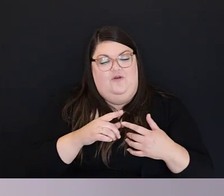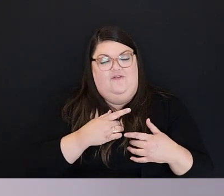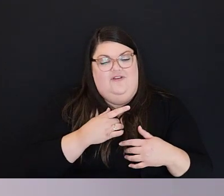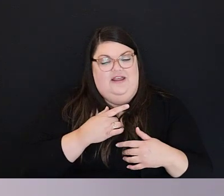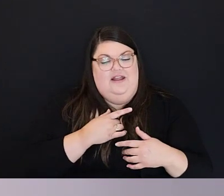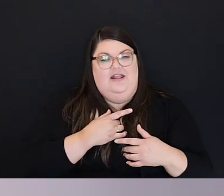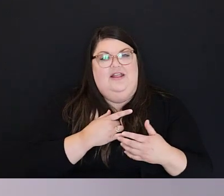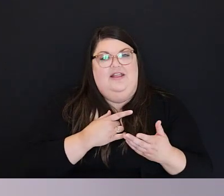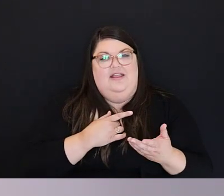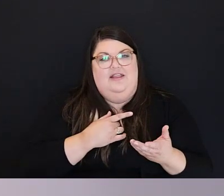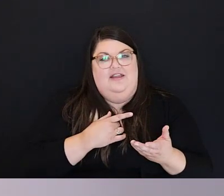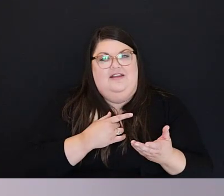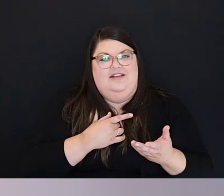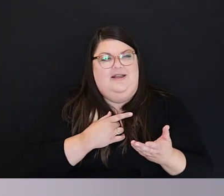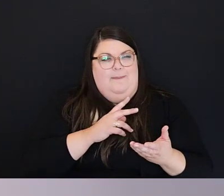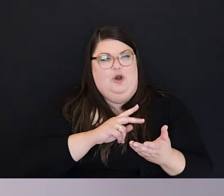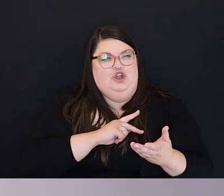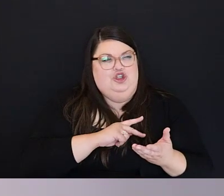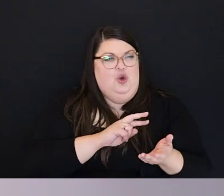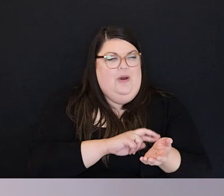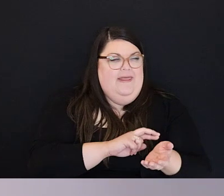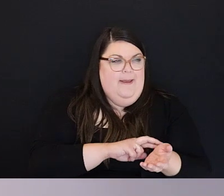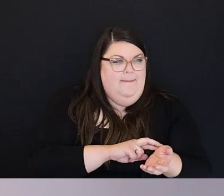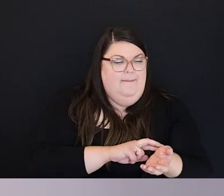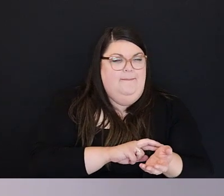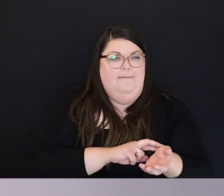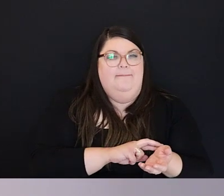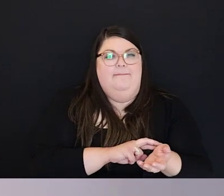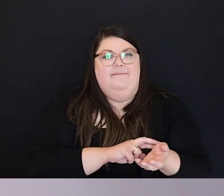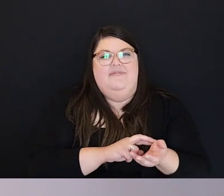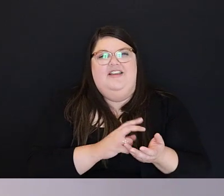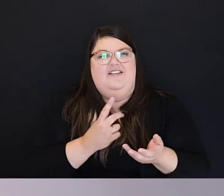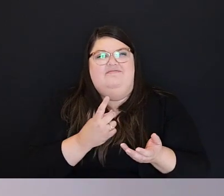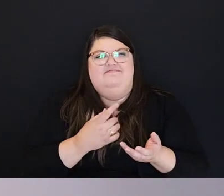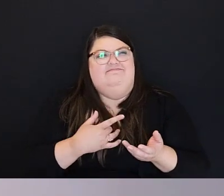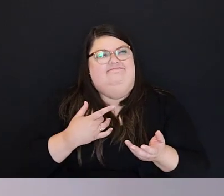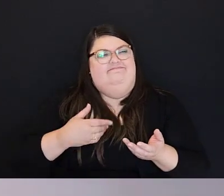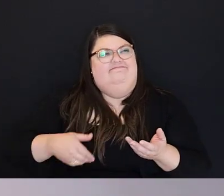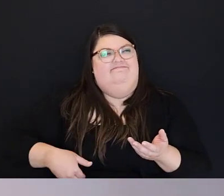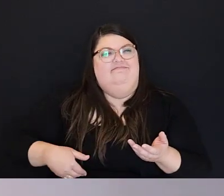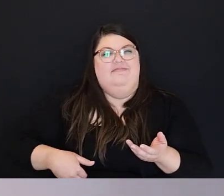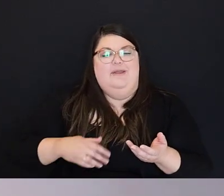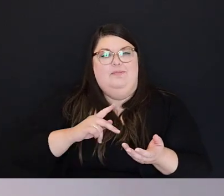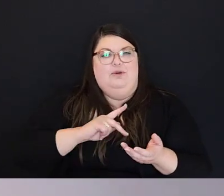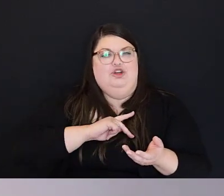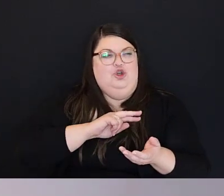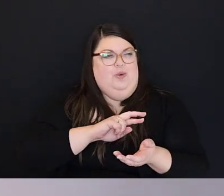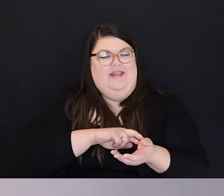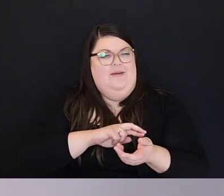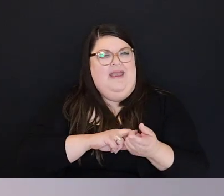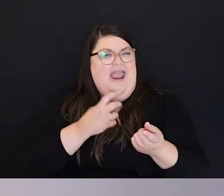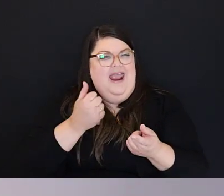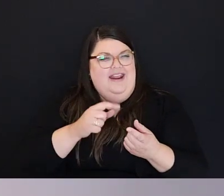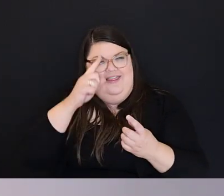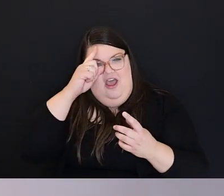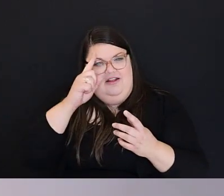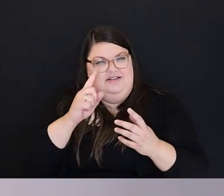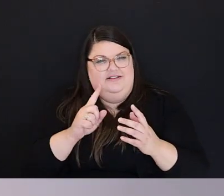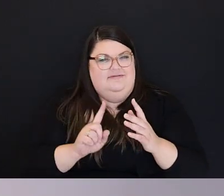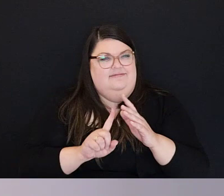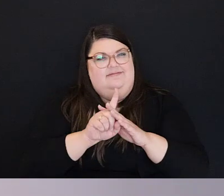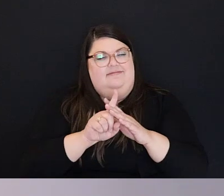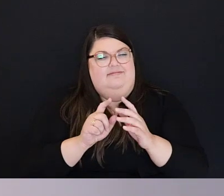feel some sense of personal rhythms, or just any thoughts that come to you about that in your work or